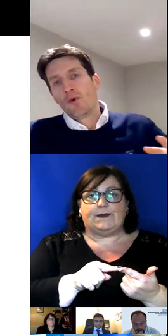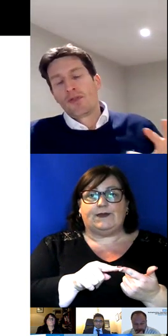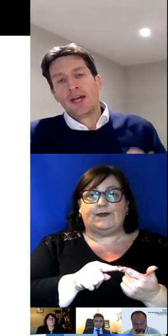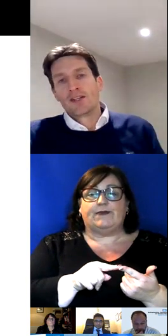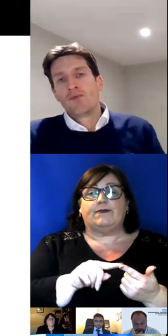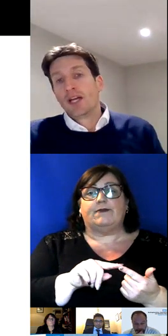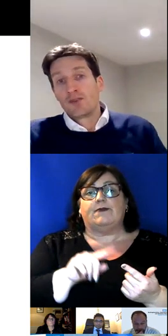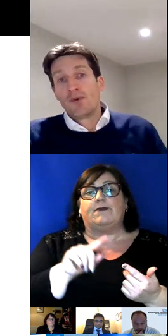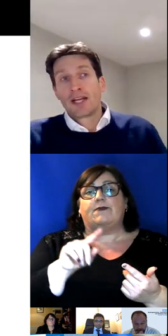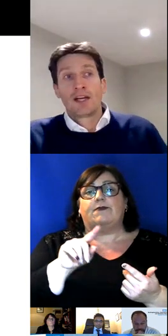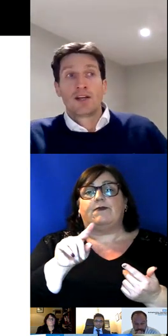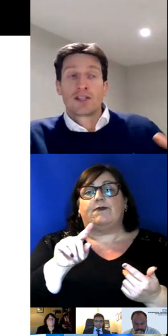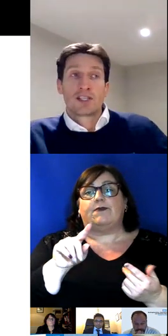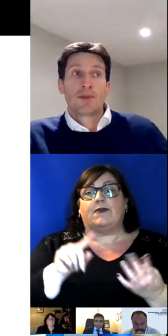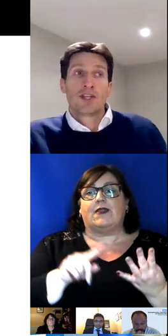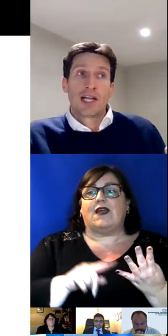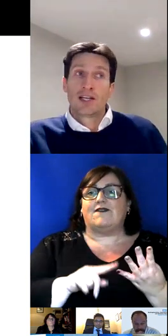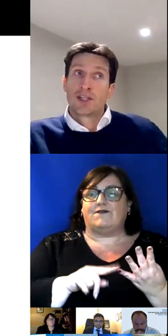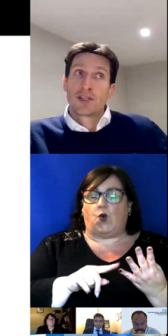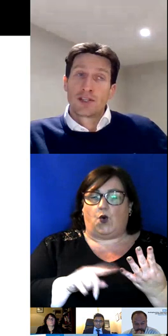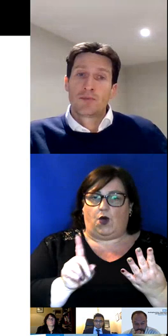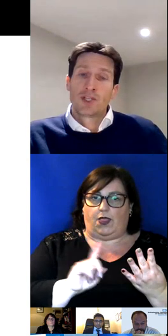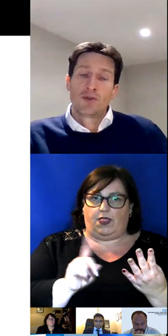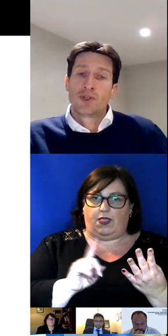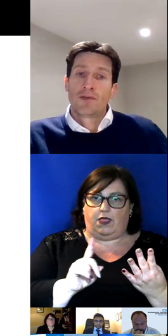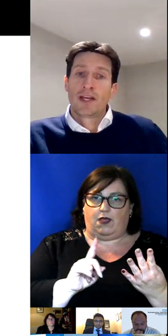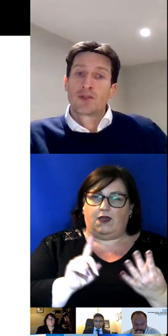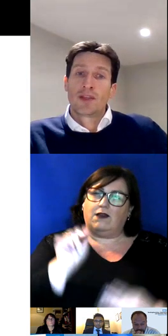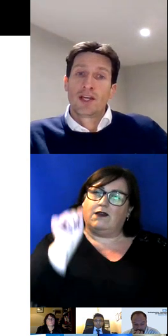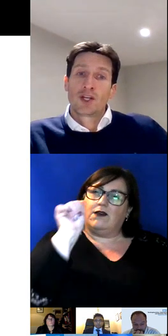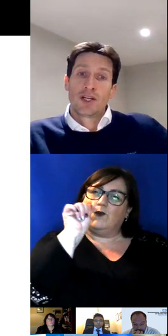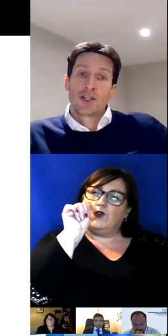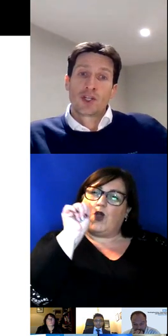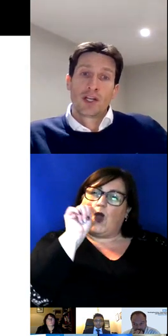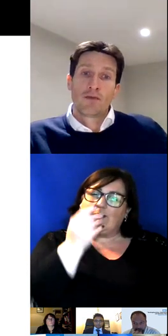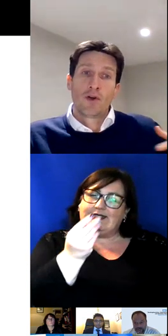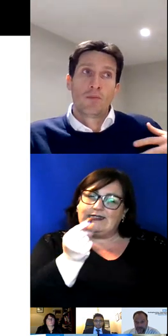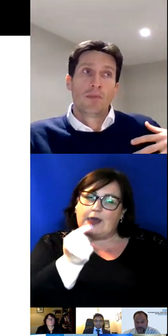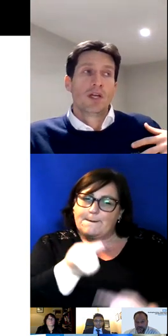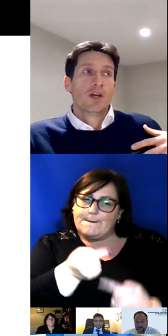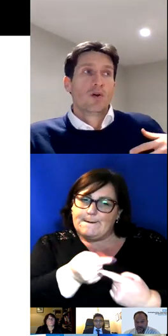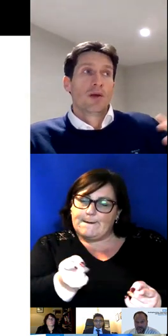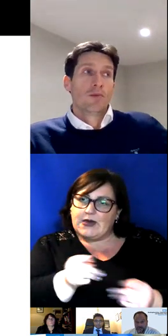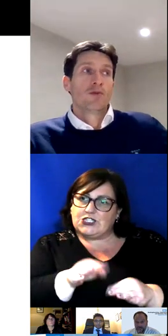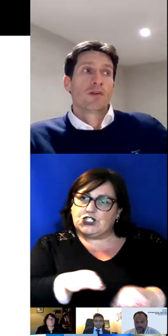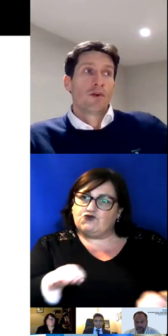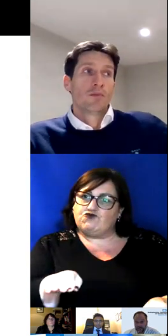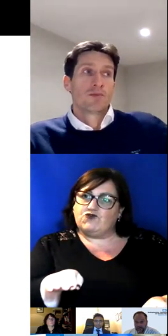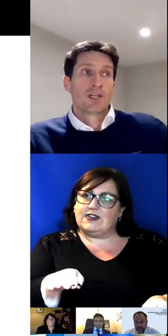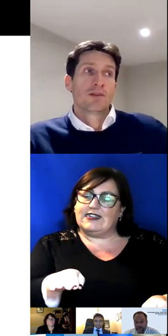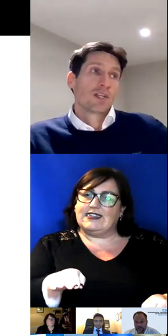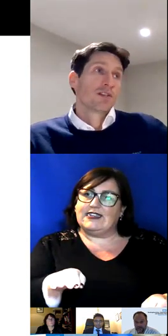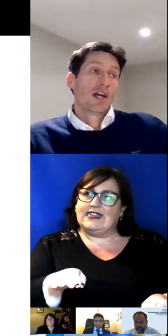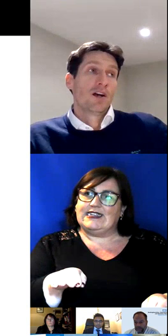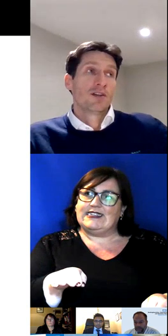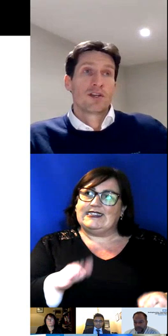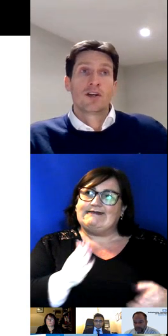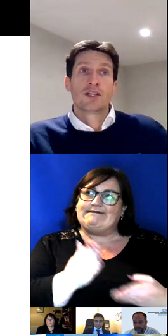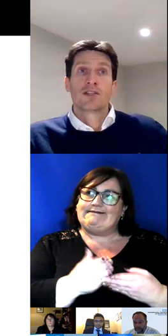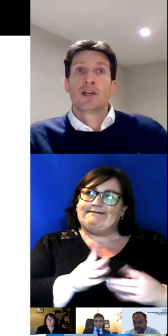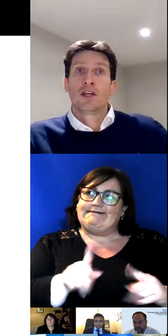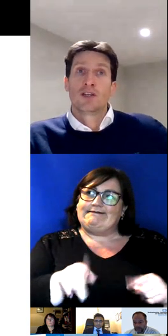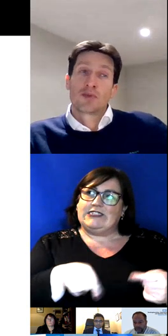And the fourth then is recognising some of the challenges that some children face when they're transitioning from or they're moving from services that